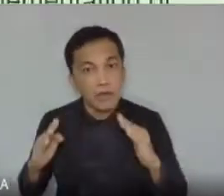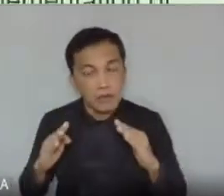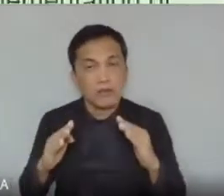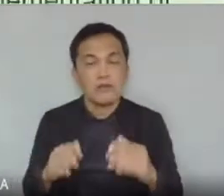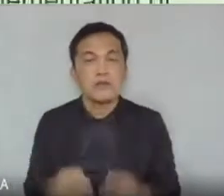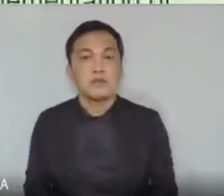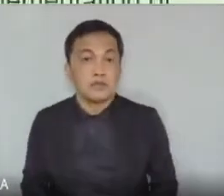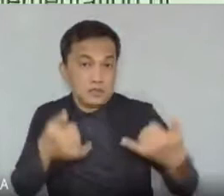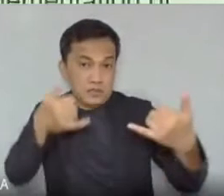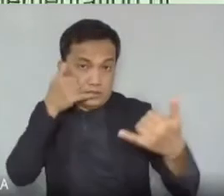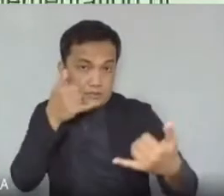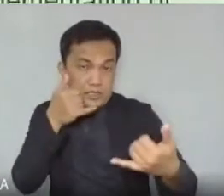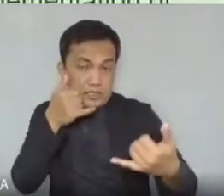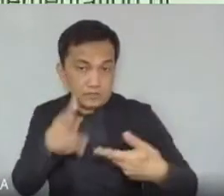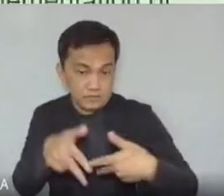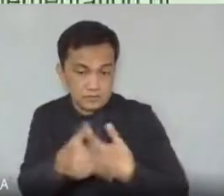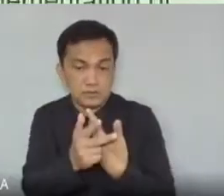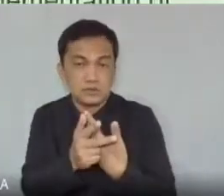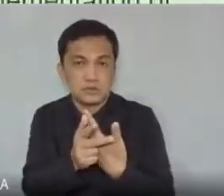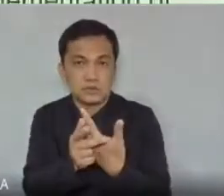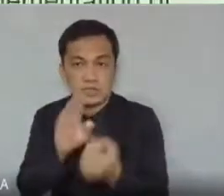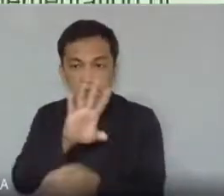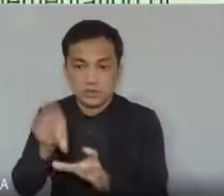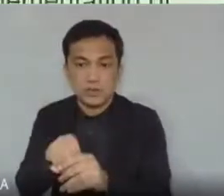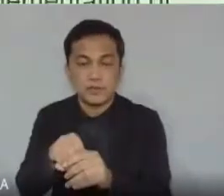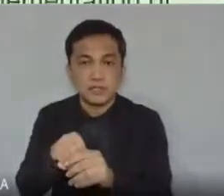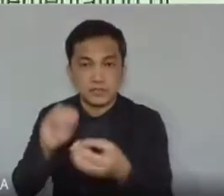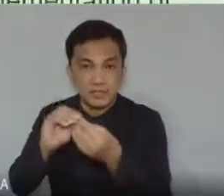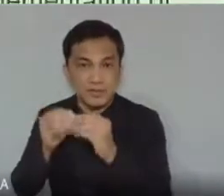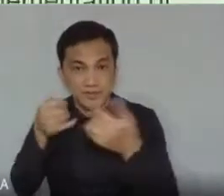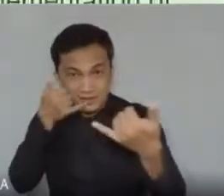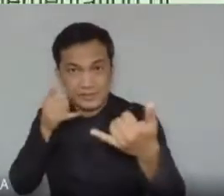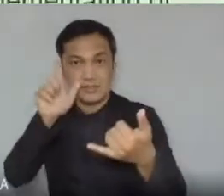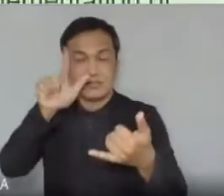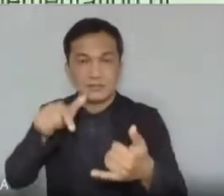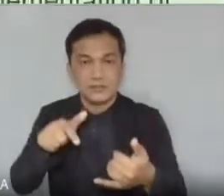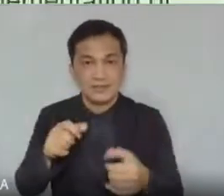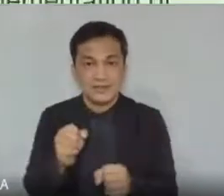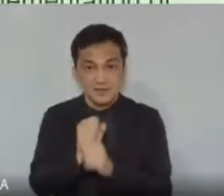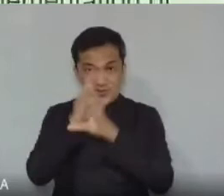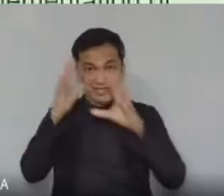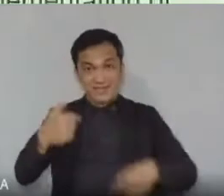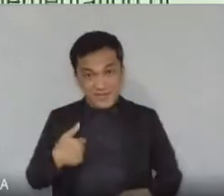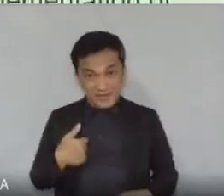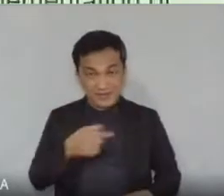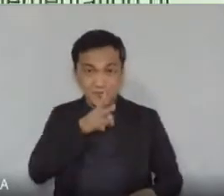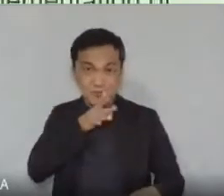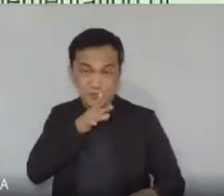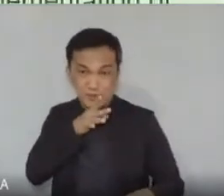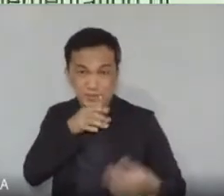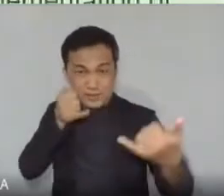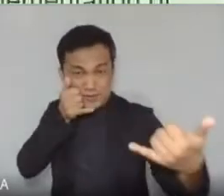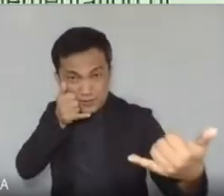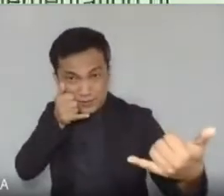a health provider, a telemedicine provider for countless number of calls at a time